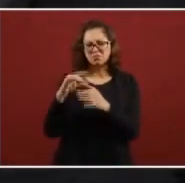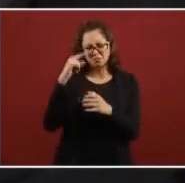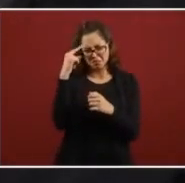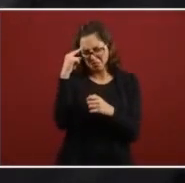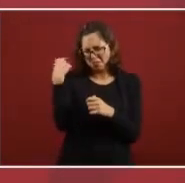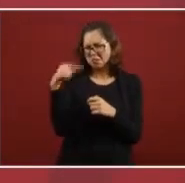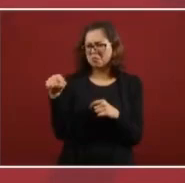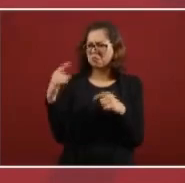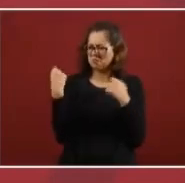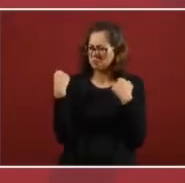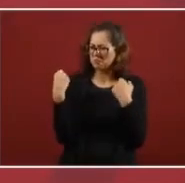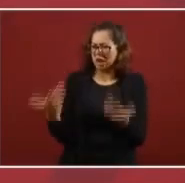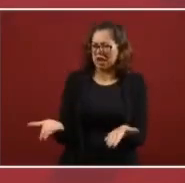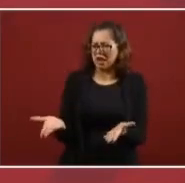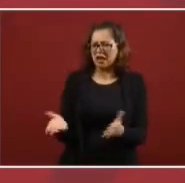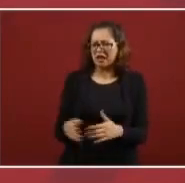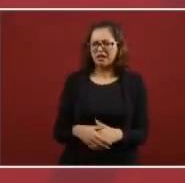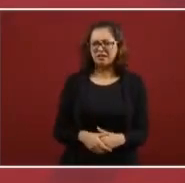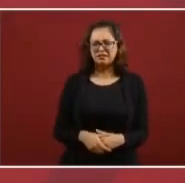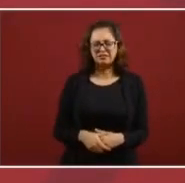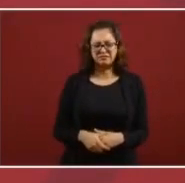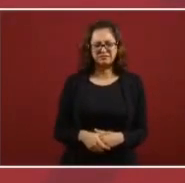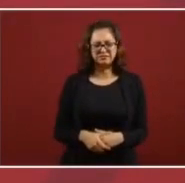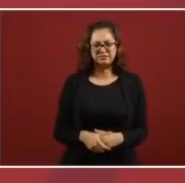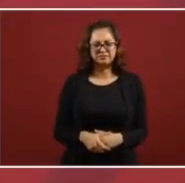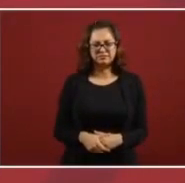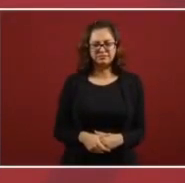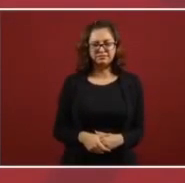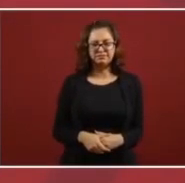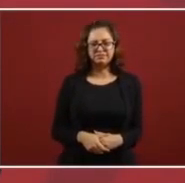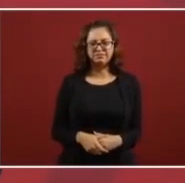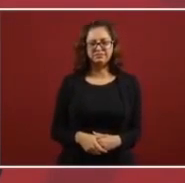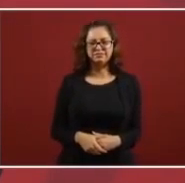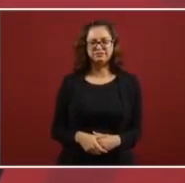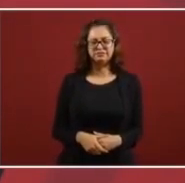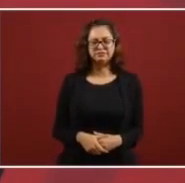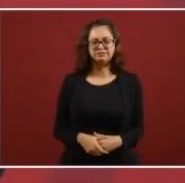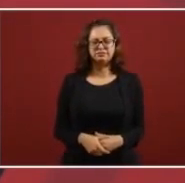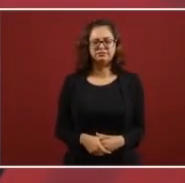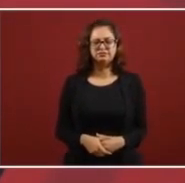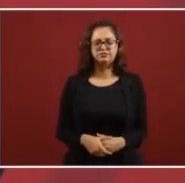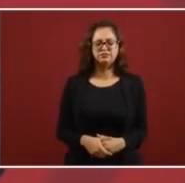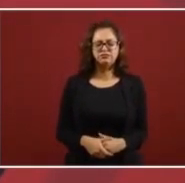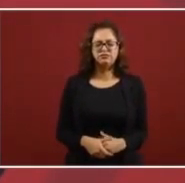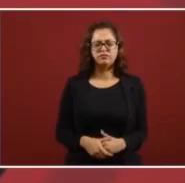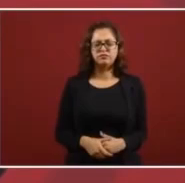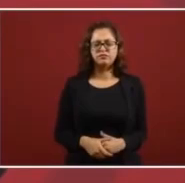that is to say,